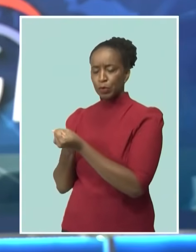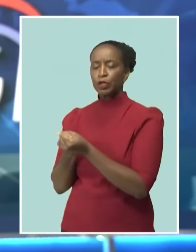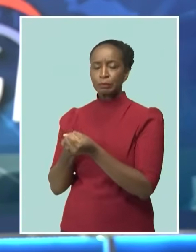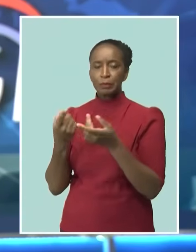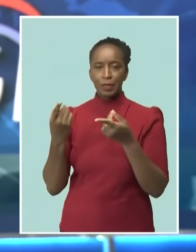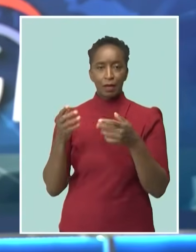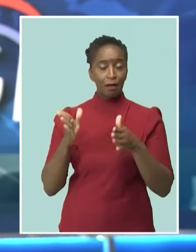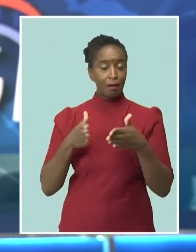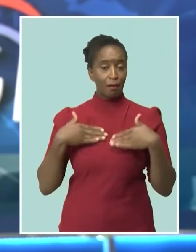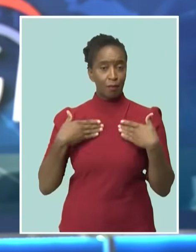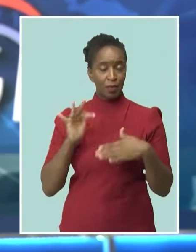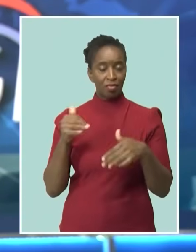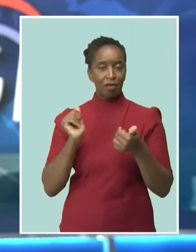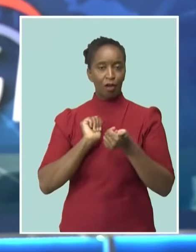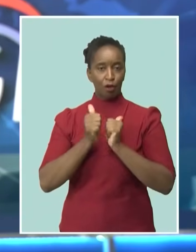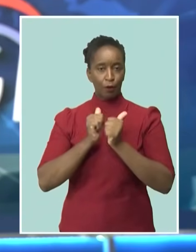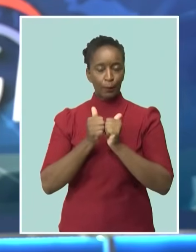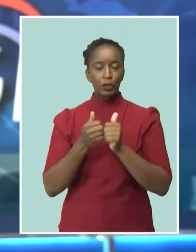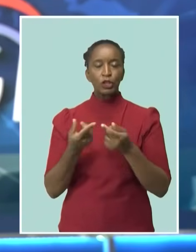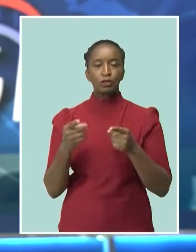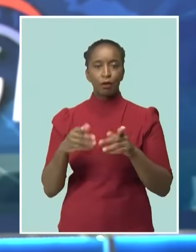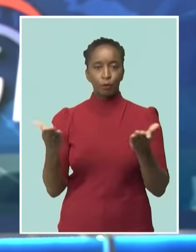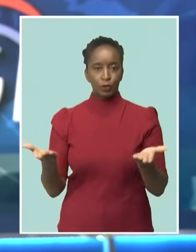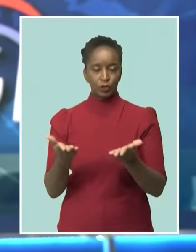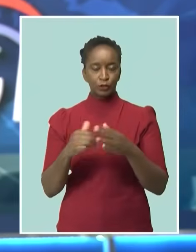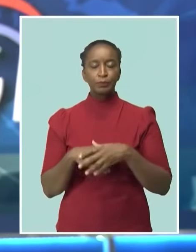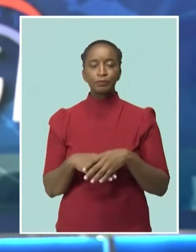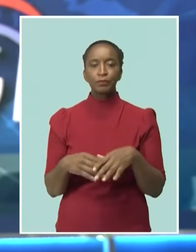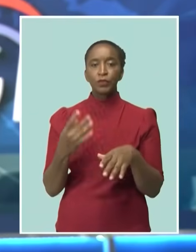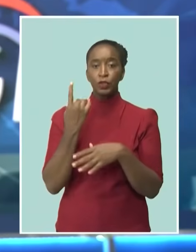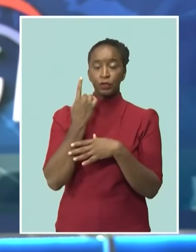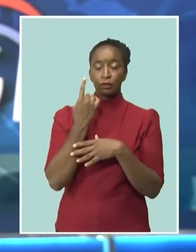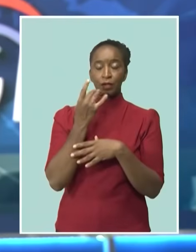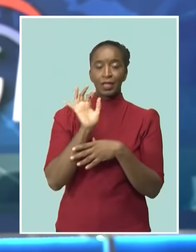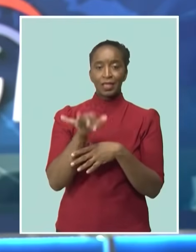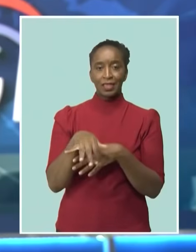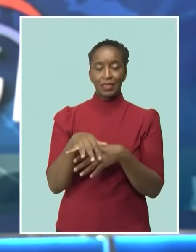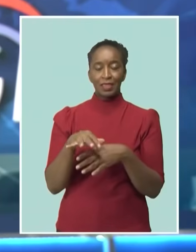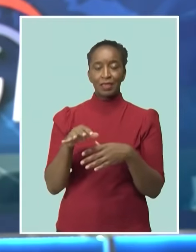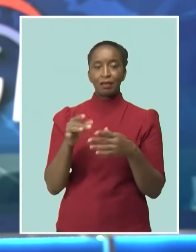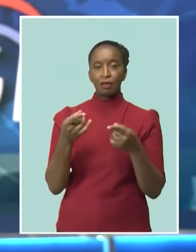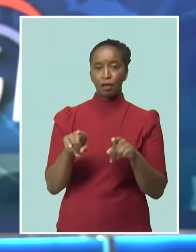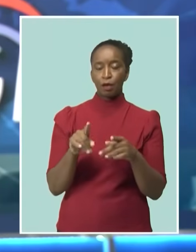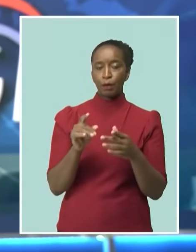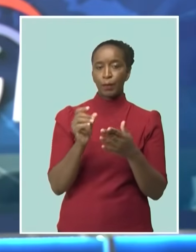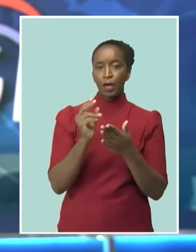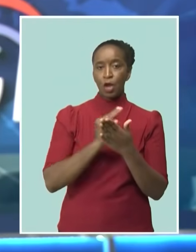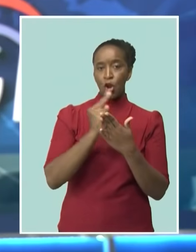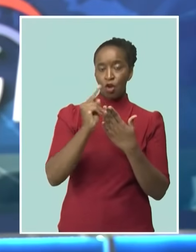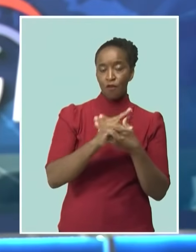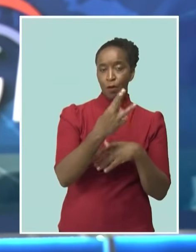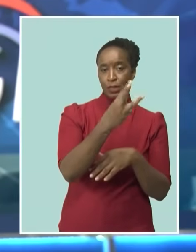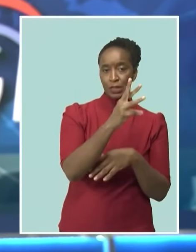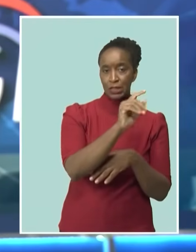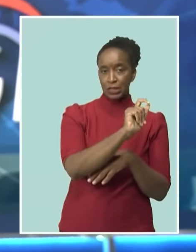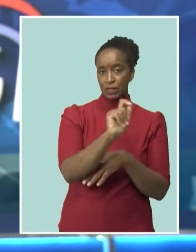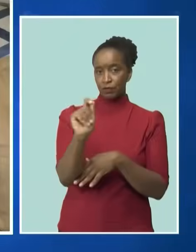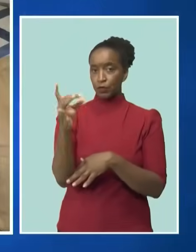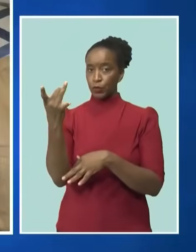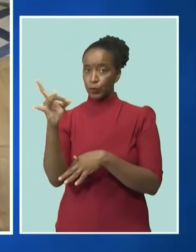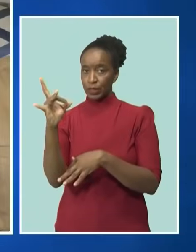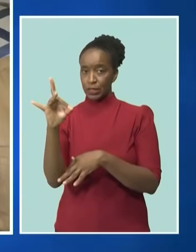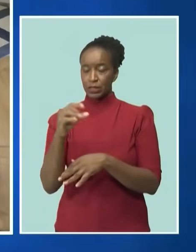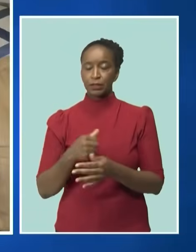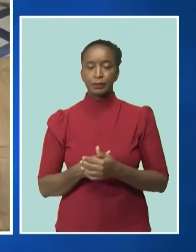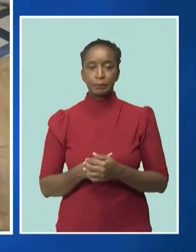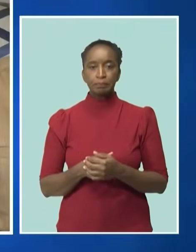was speaking during a media update ahead of the competition, which comes off from November 16th to 18th. It's